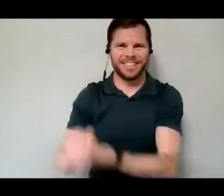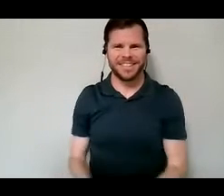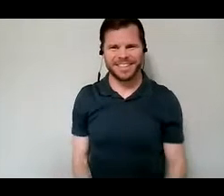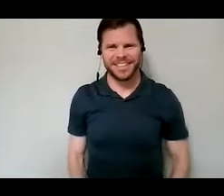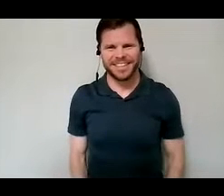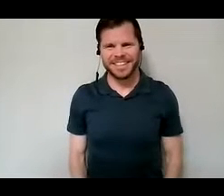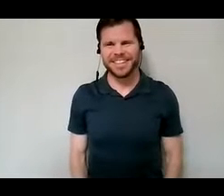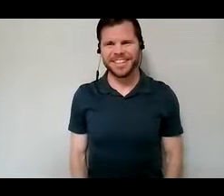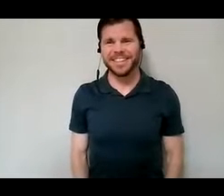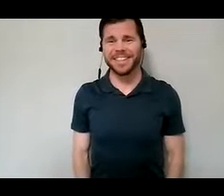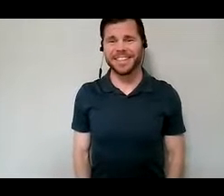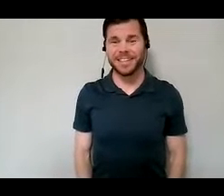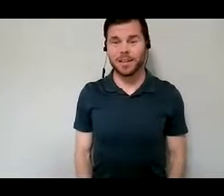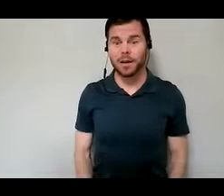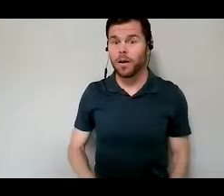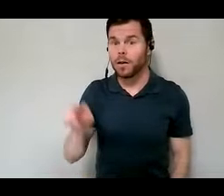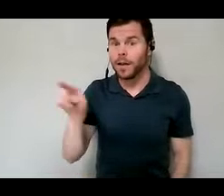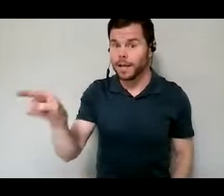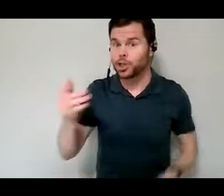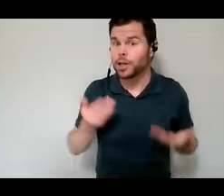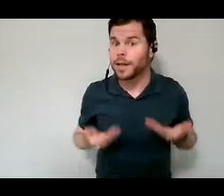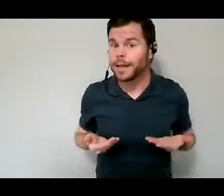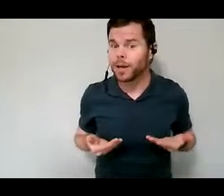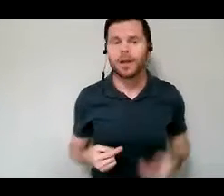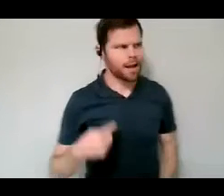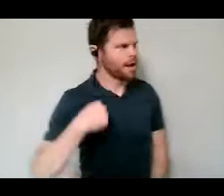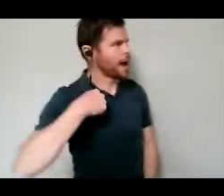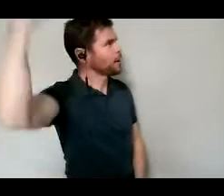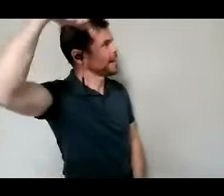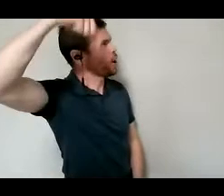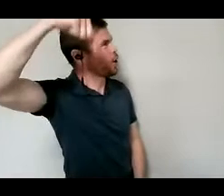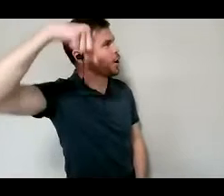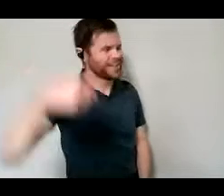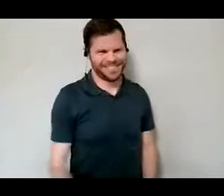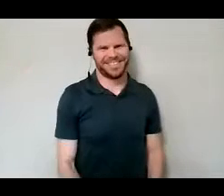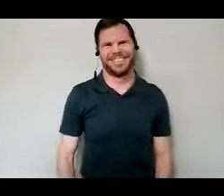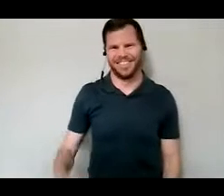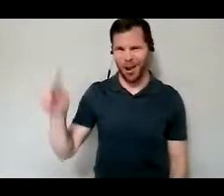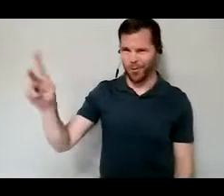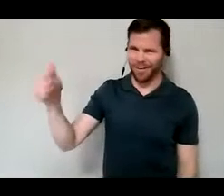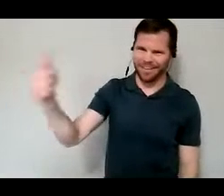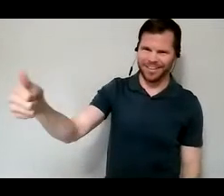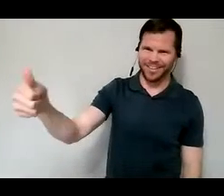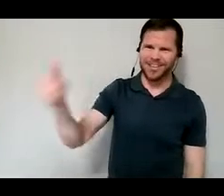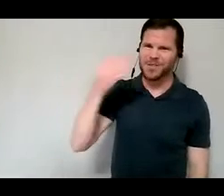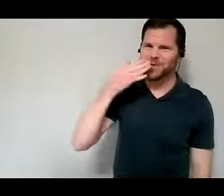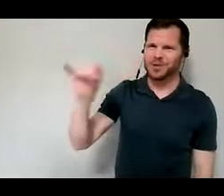Is she here? That's the question. I am. I'm right here. Good for you, Emily.